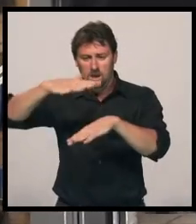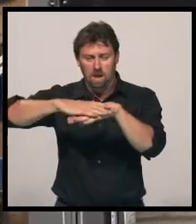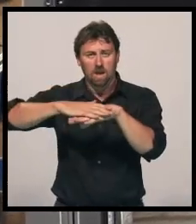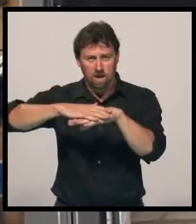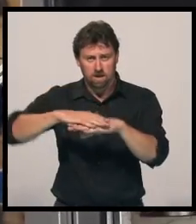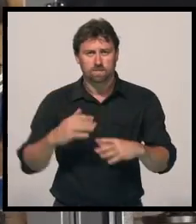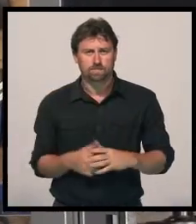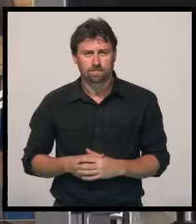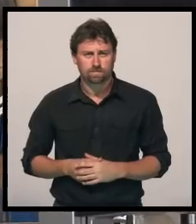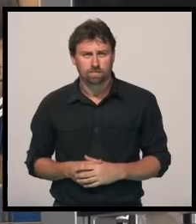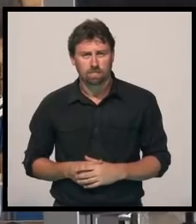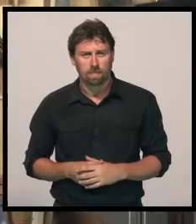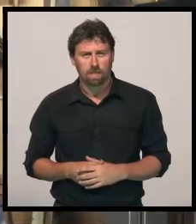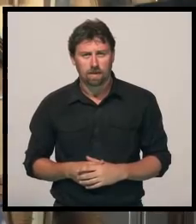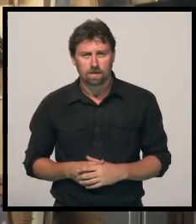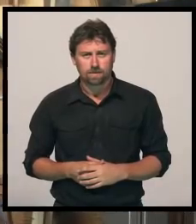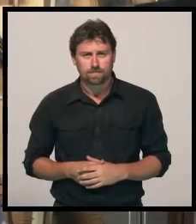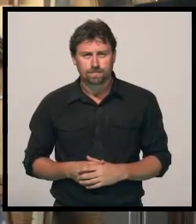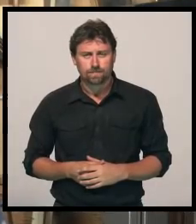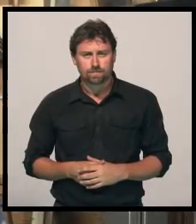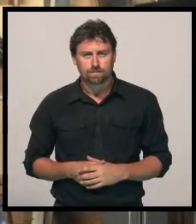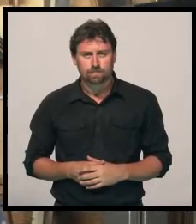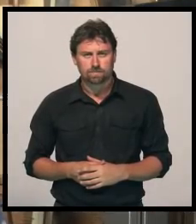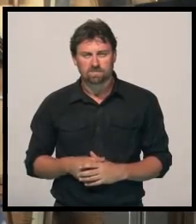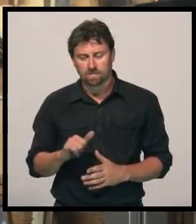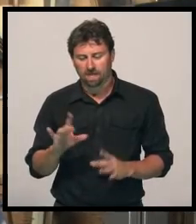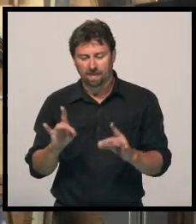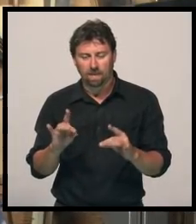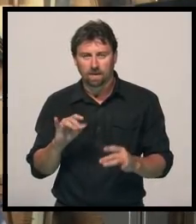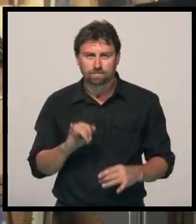Just place this. Gets a bit sticky.